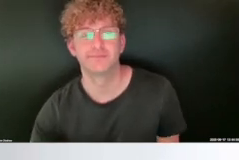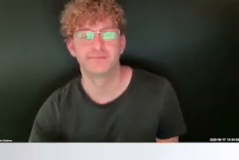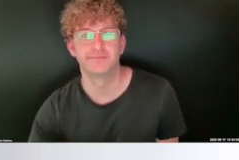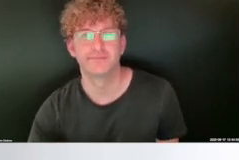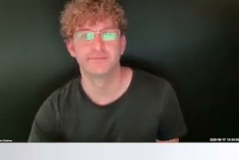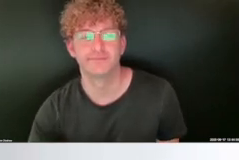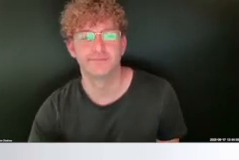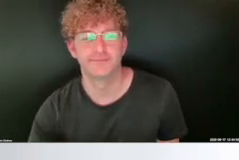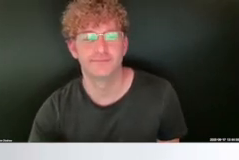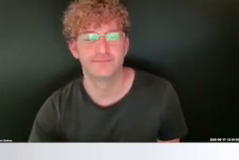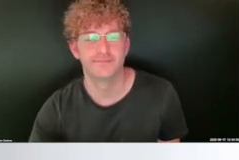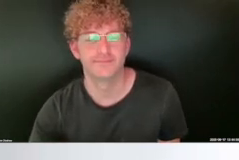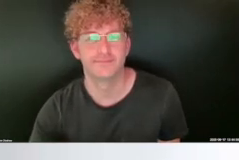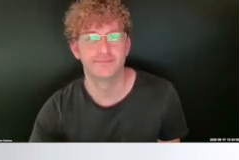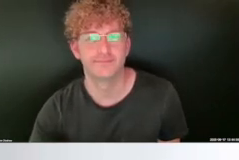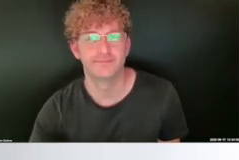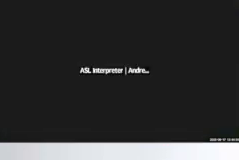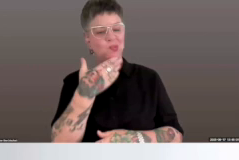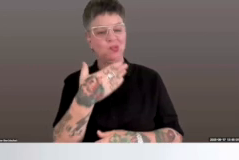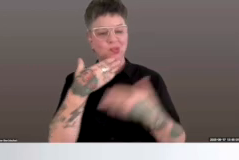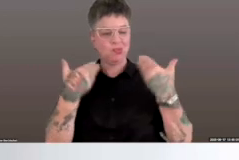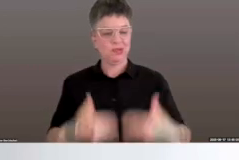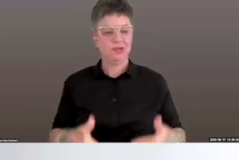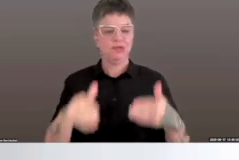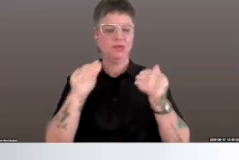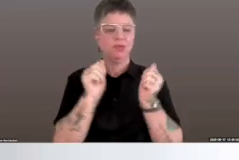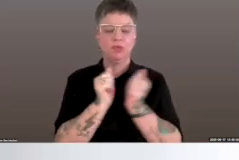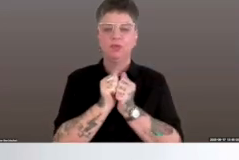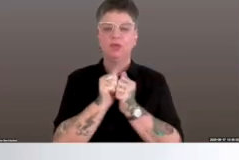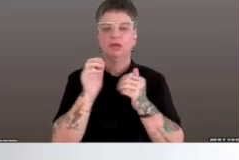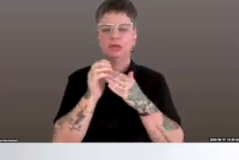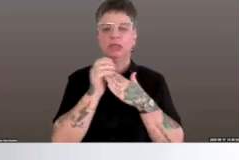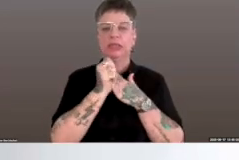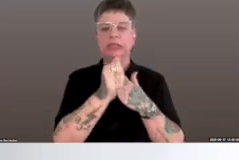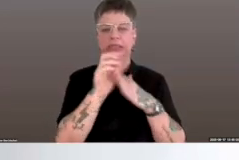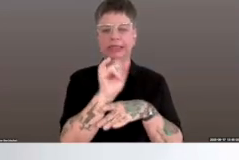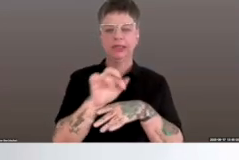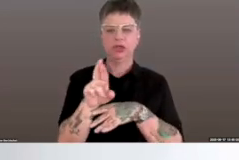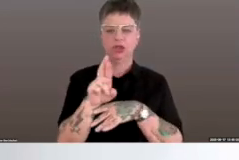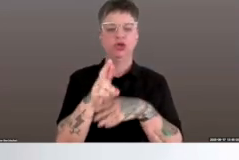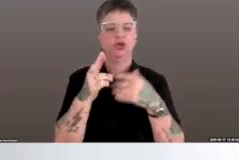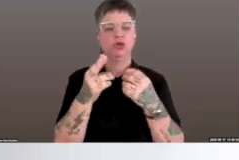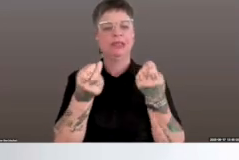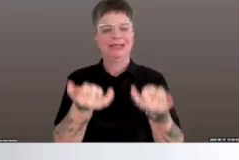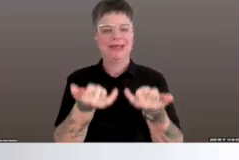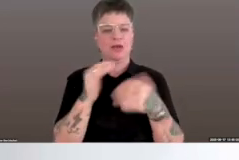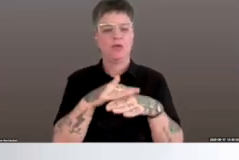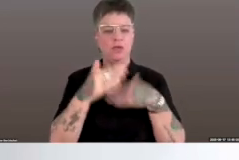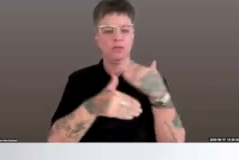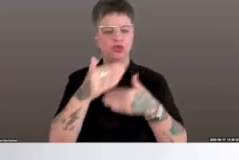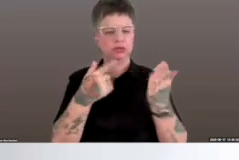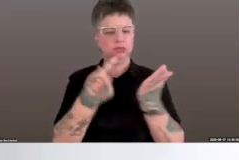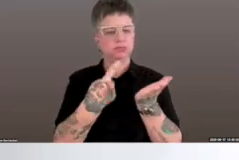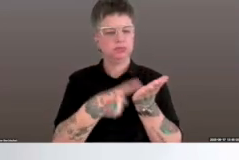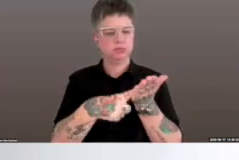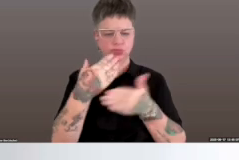you so much for this information. Chris Chavez with Coalition for Clean Air. Just really quickly on the process, I know we've had some discussions about the